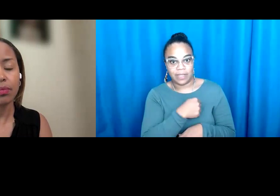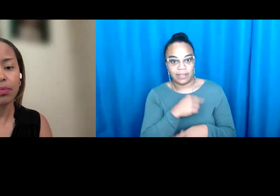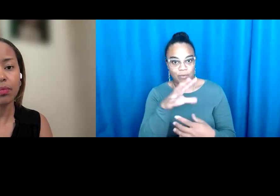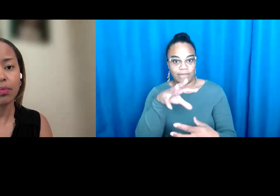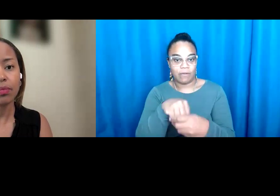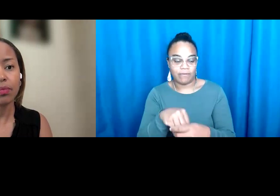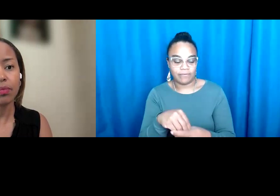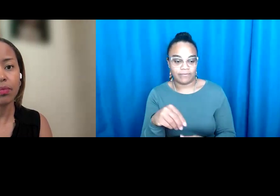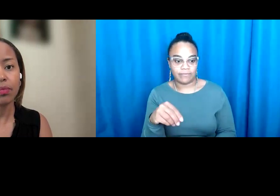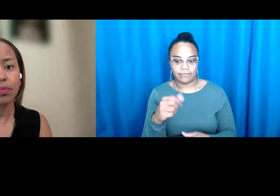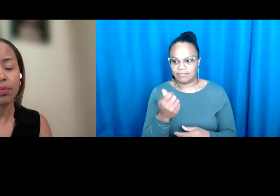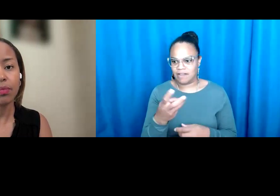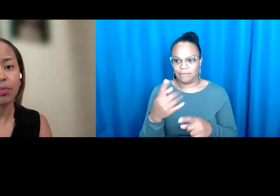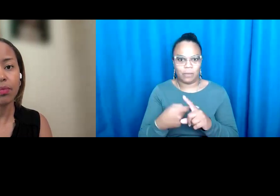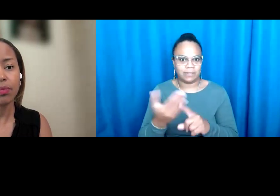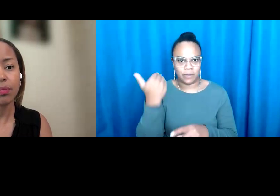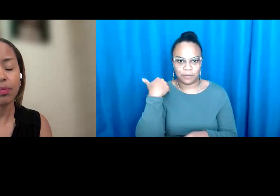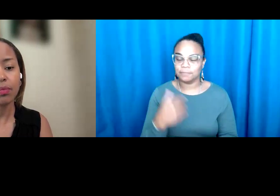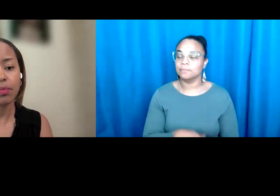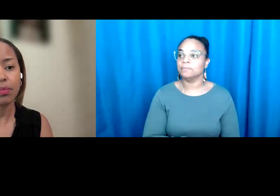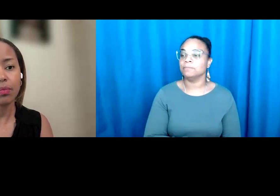participating in a few months ago.